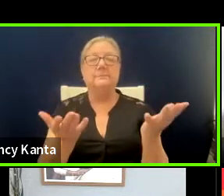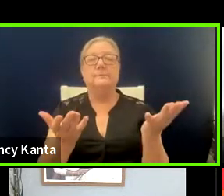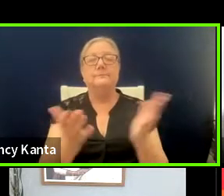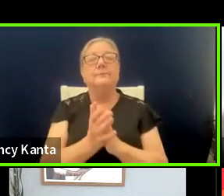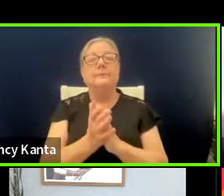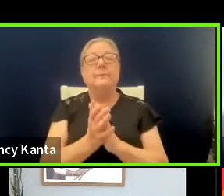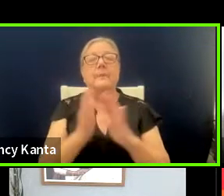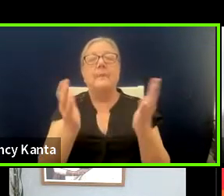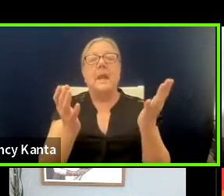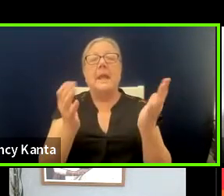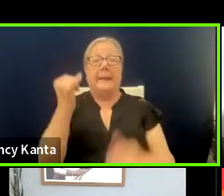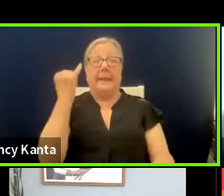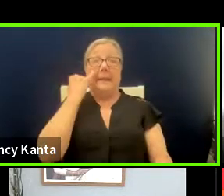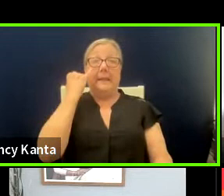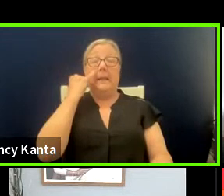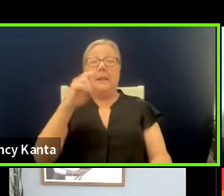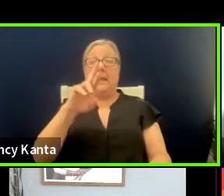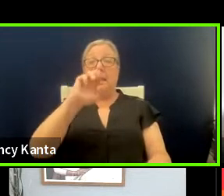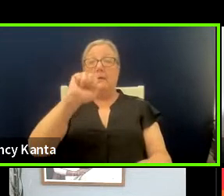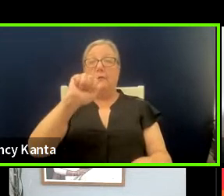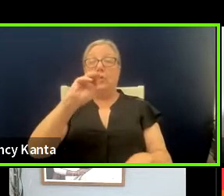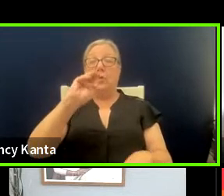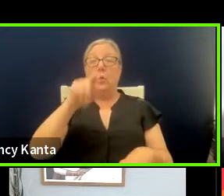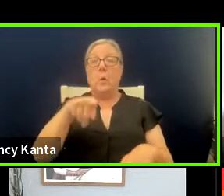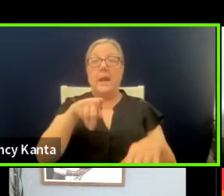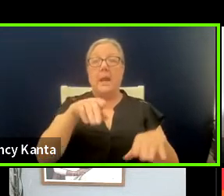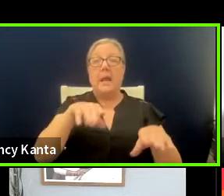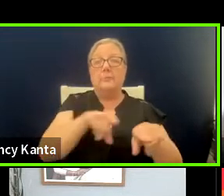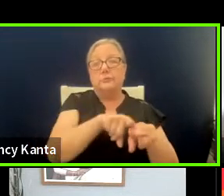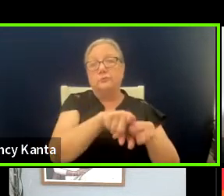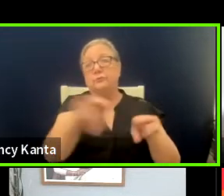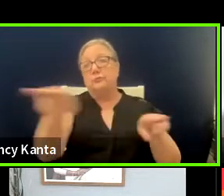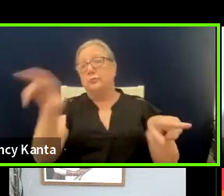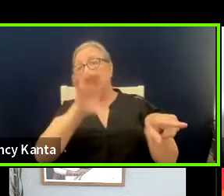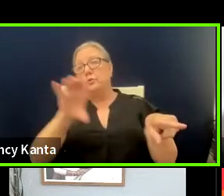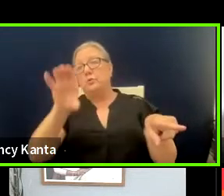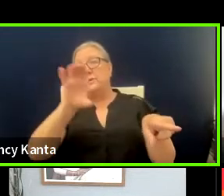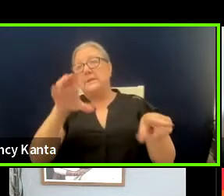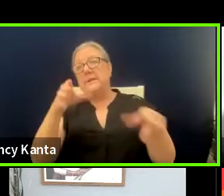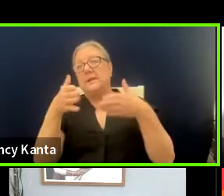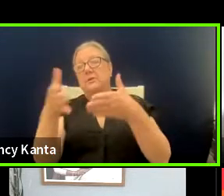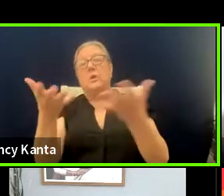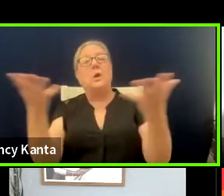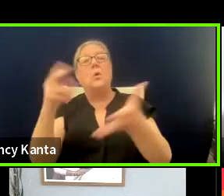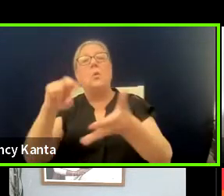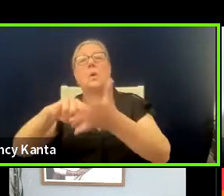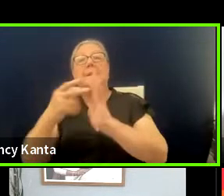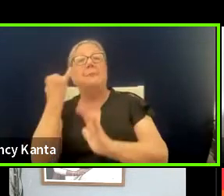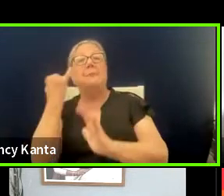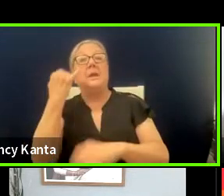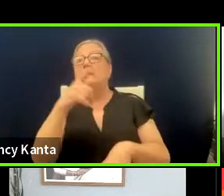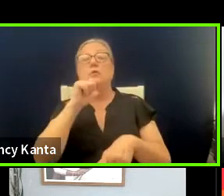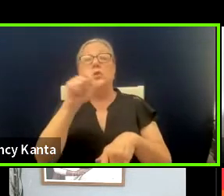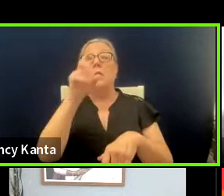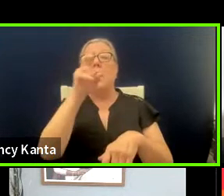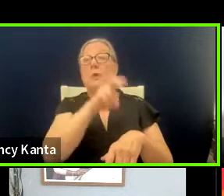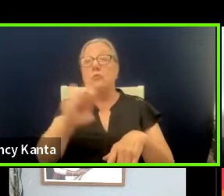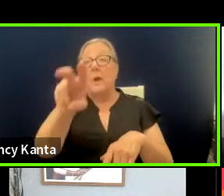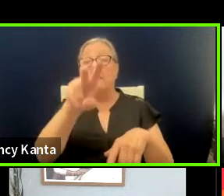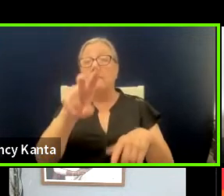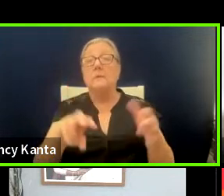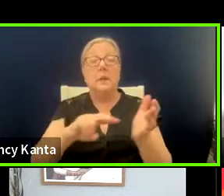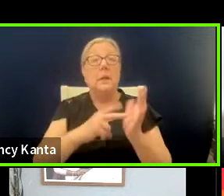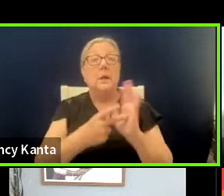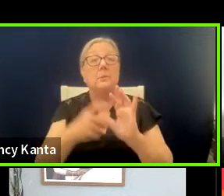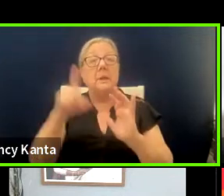If the ramps to C Street aren't there, what does that mean for folks traveling? that means that they have to go up to Mill Plain and make their